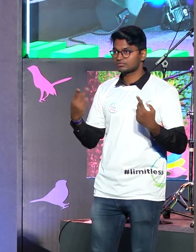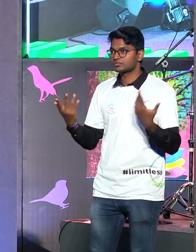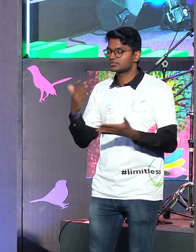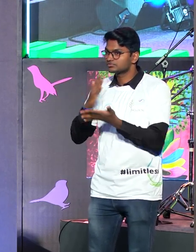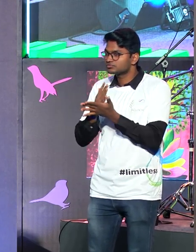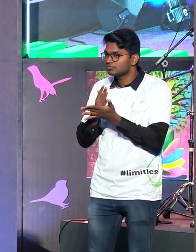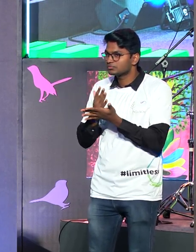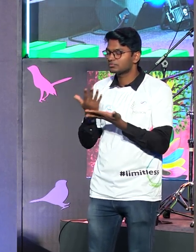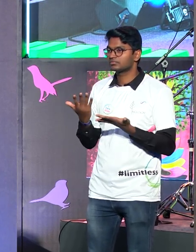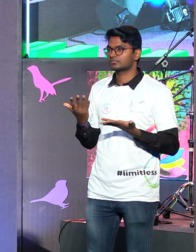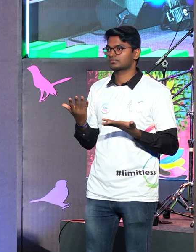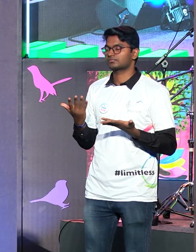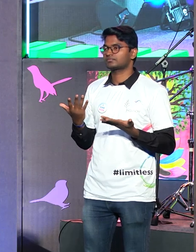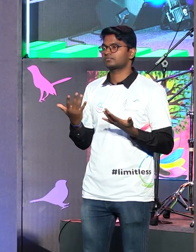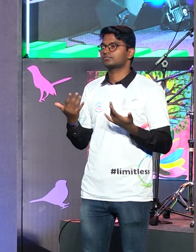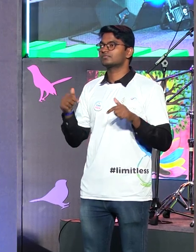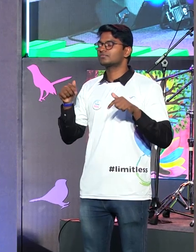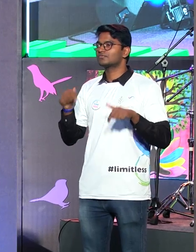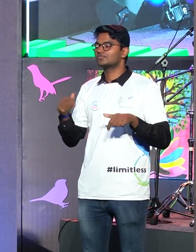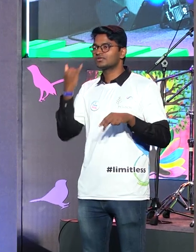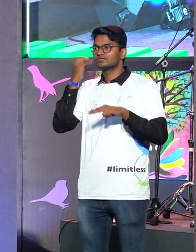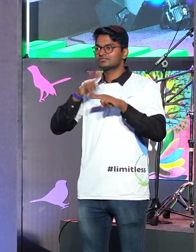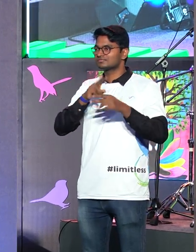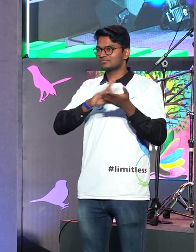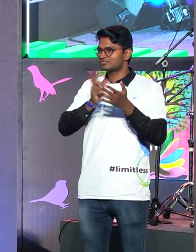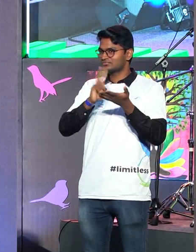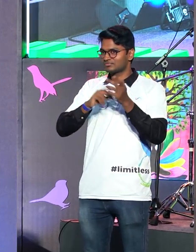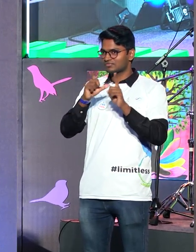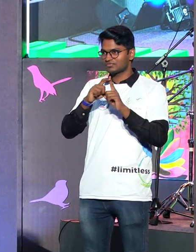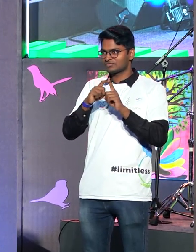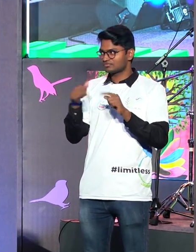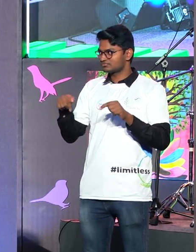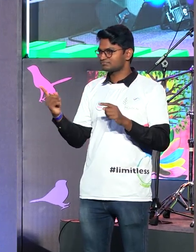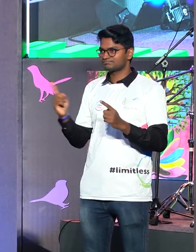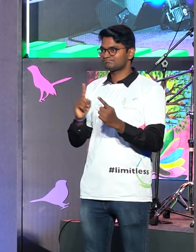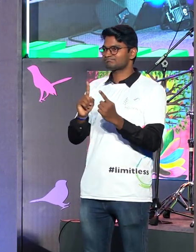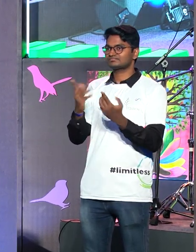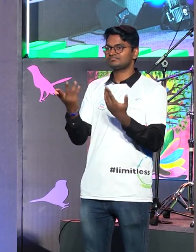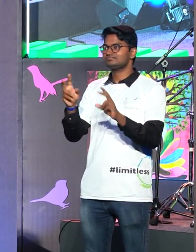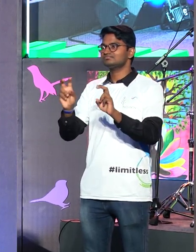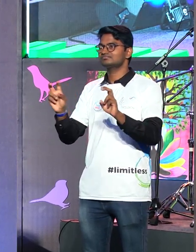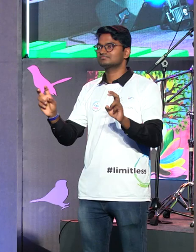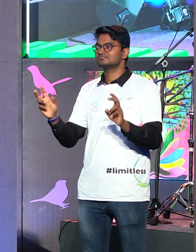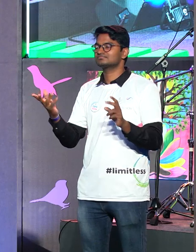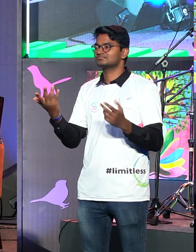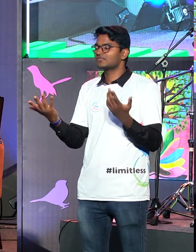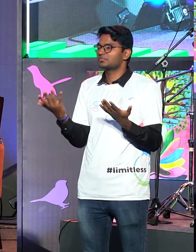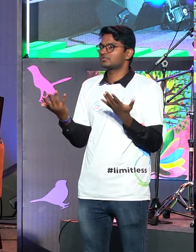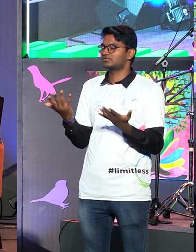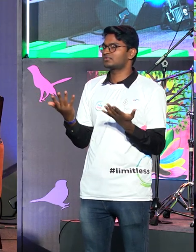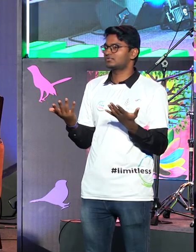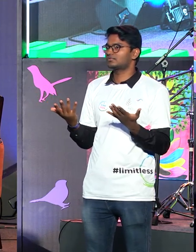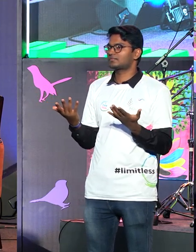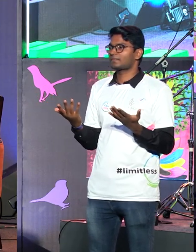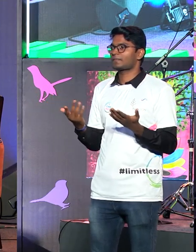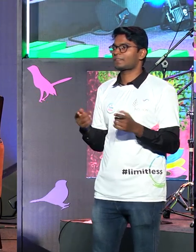from that. And I think today, if he was here in the summit, he would just be sitting somewhere as one of us. And like